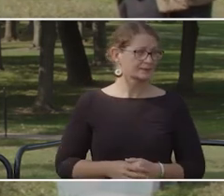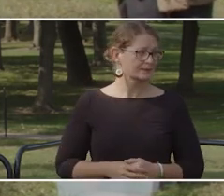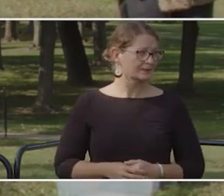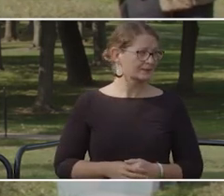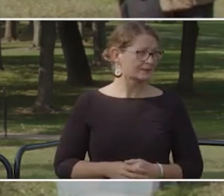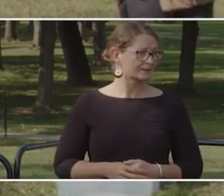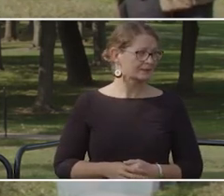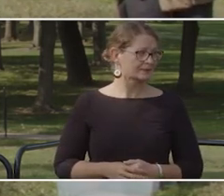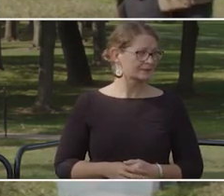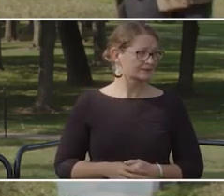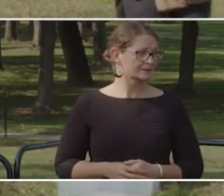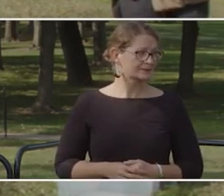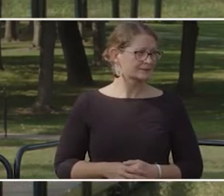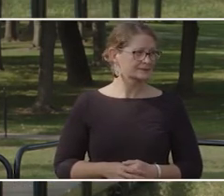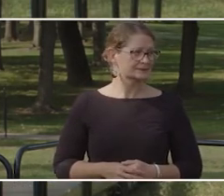honor to be your daughter, sir.